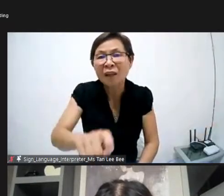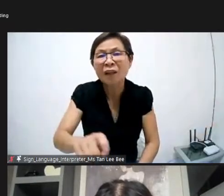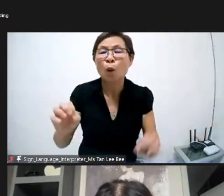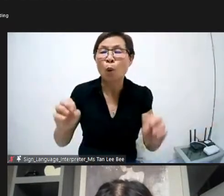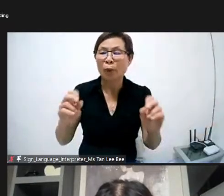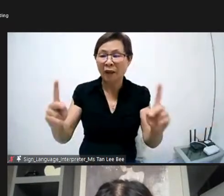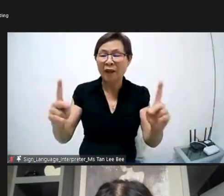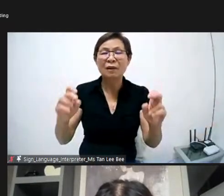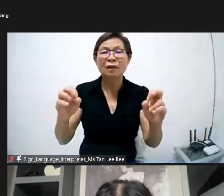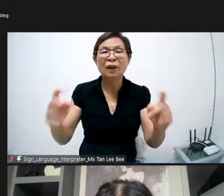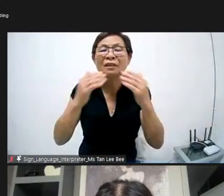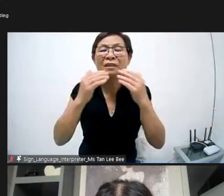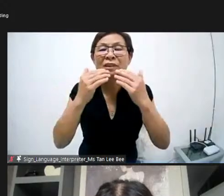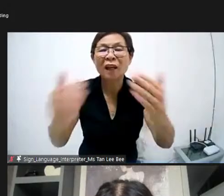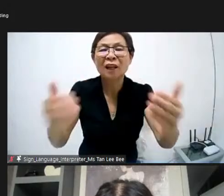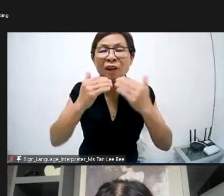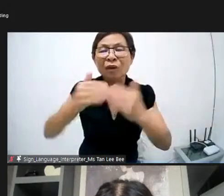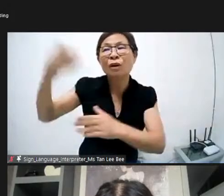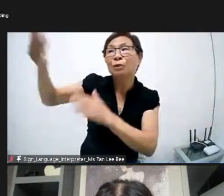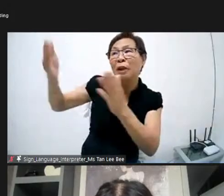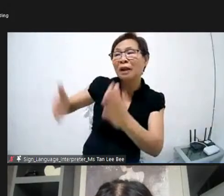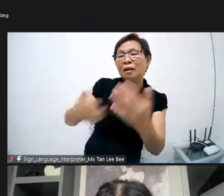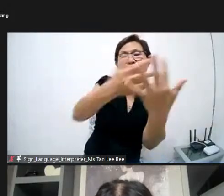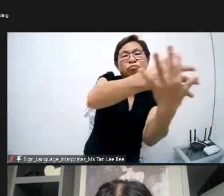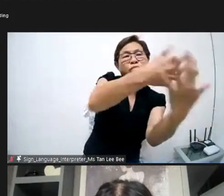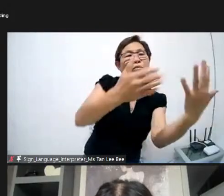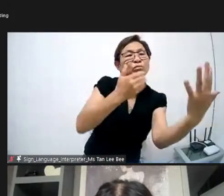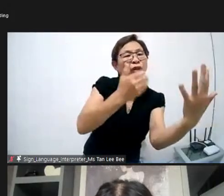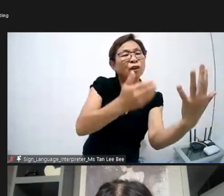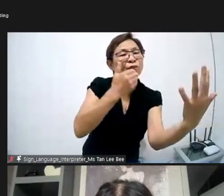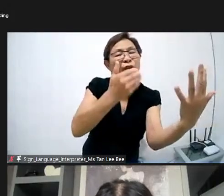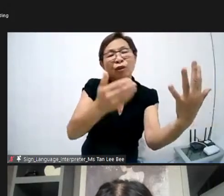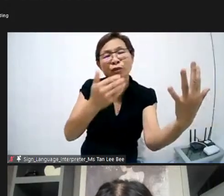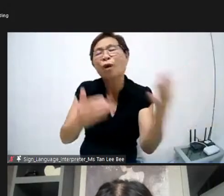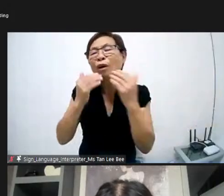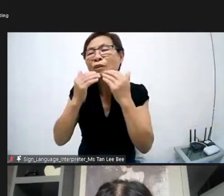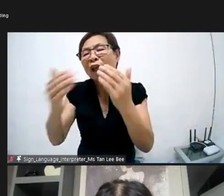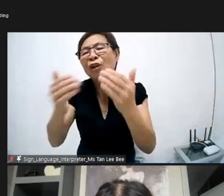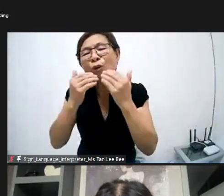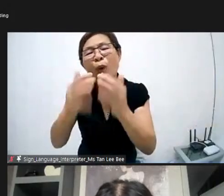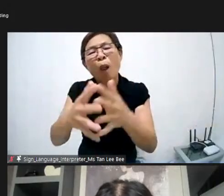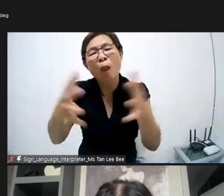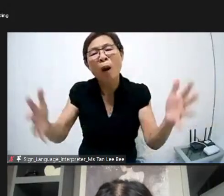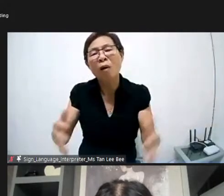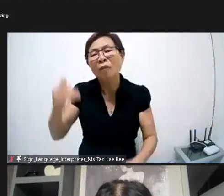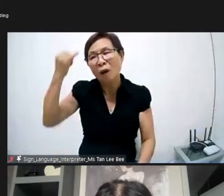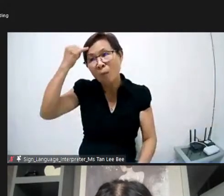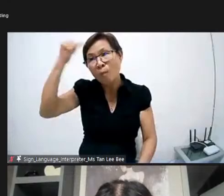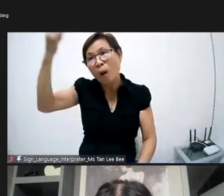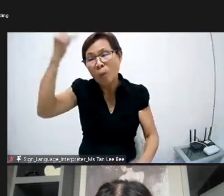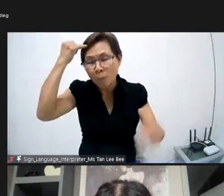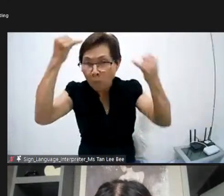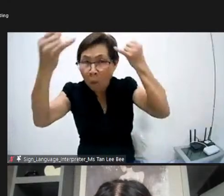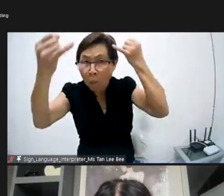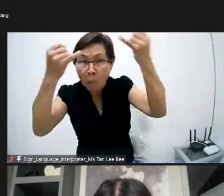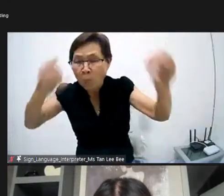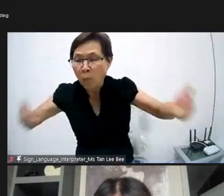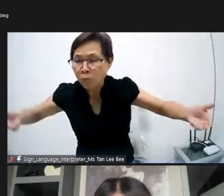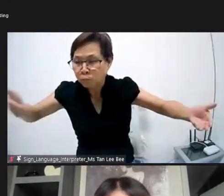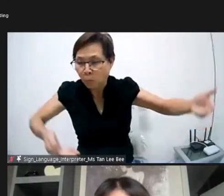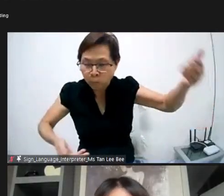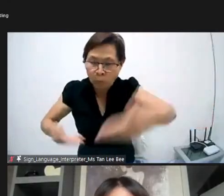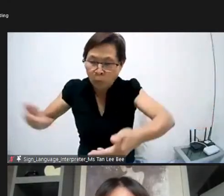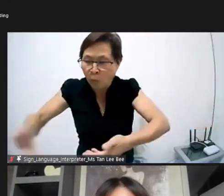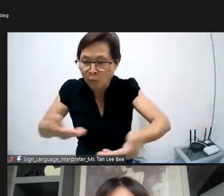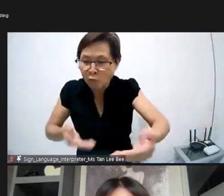Okay. Thank you to our speakers again. I can't thank you enough for such great input from all of you. Is